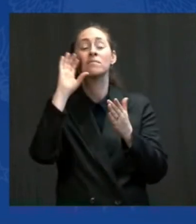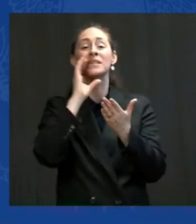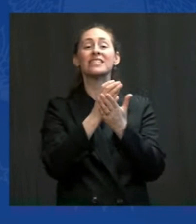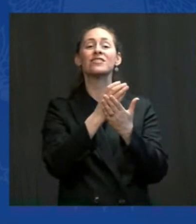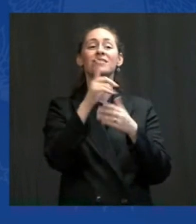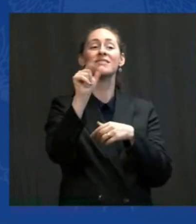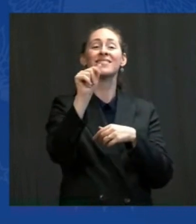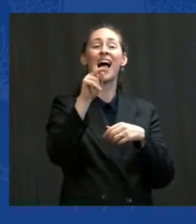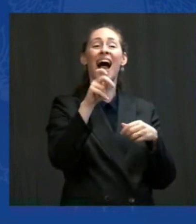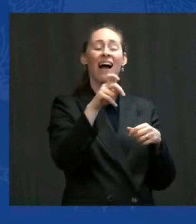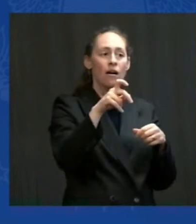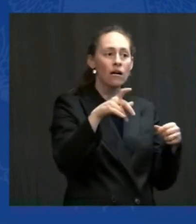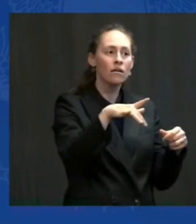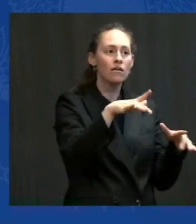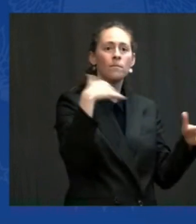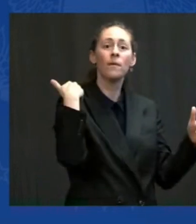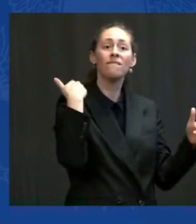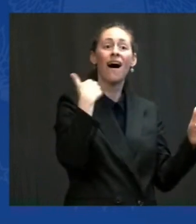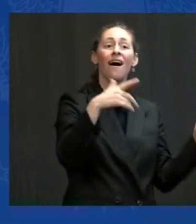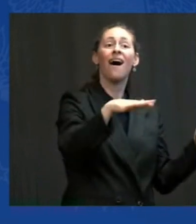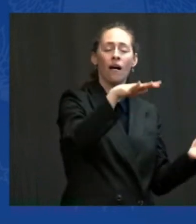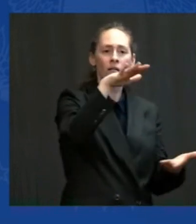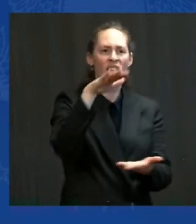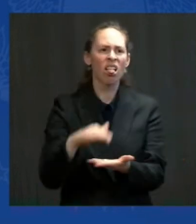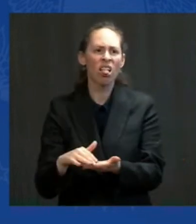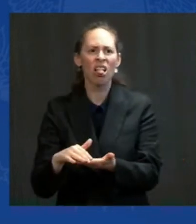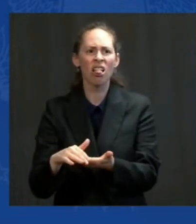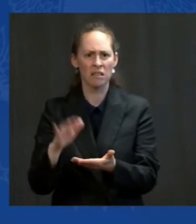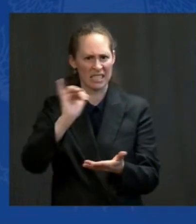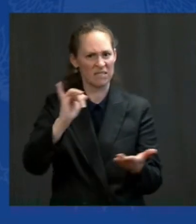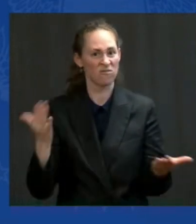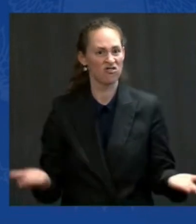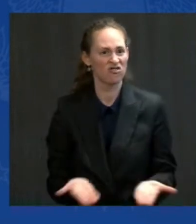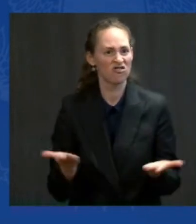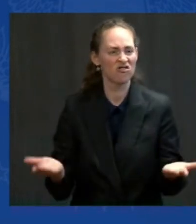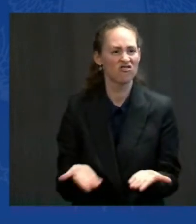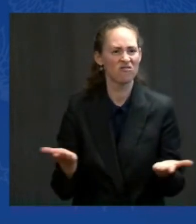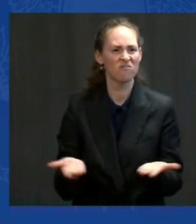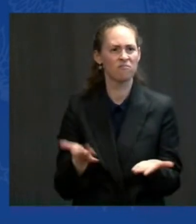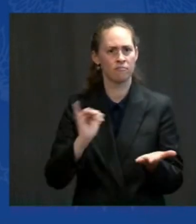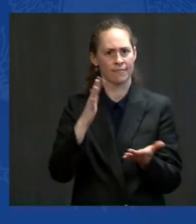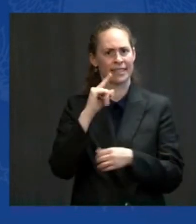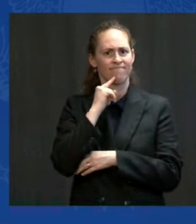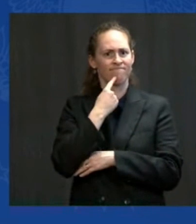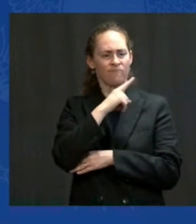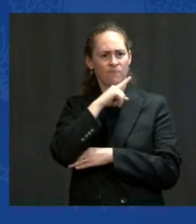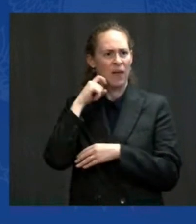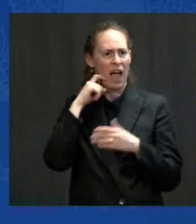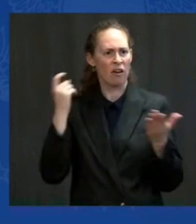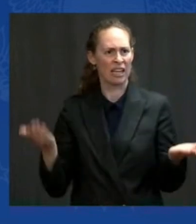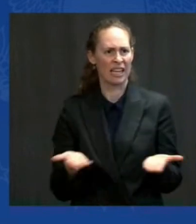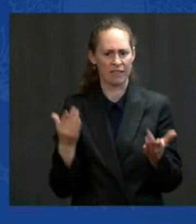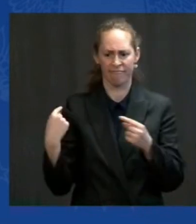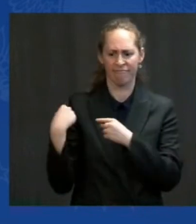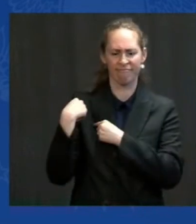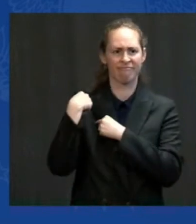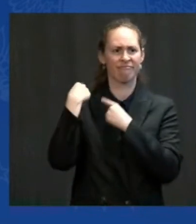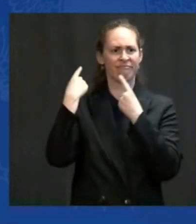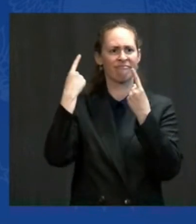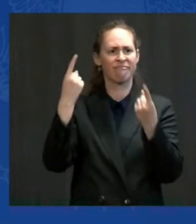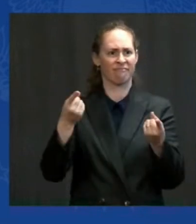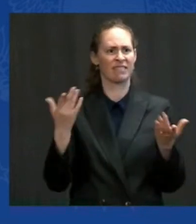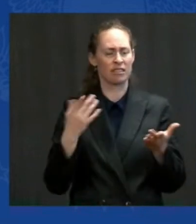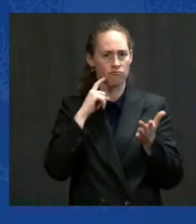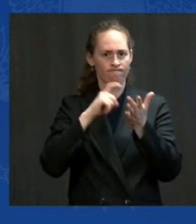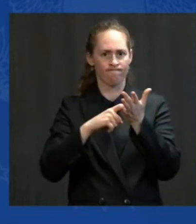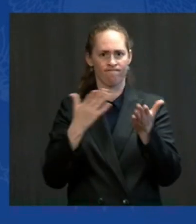West. In Illinois, farmers downstate are dealing with more frequent droughts. And 2 weeks ago, just south of here,